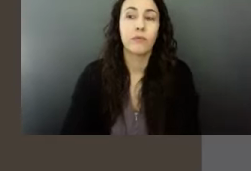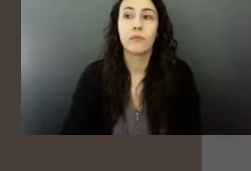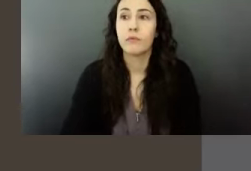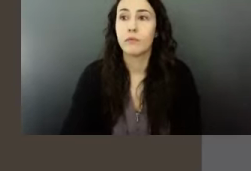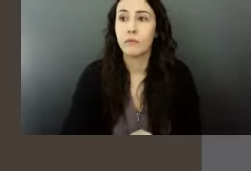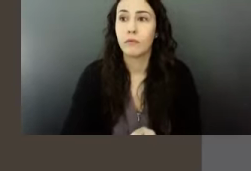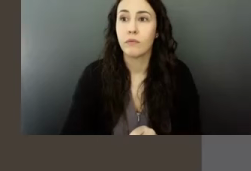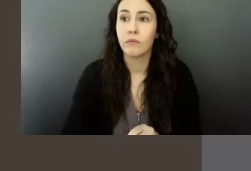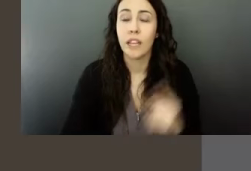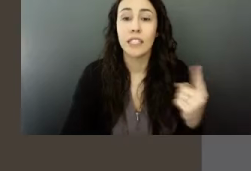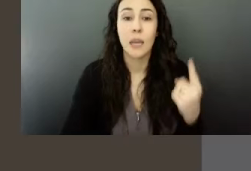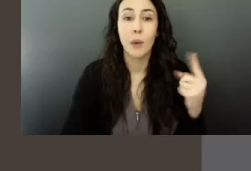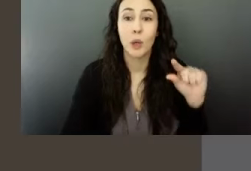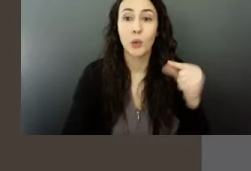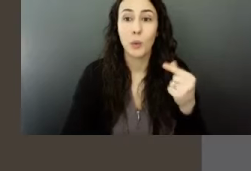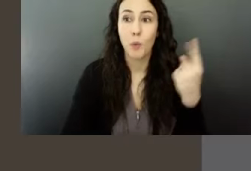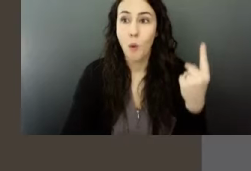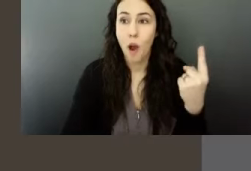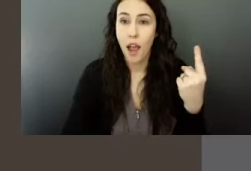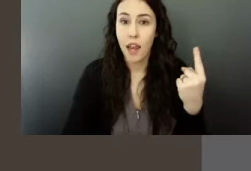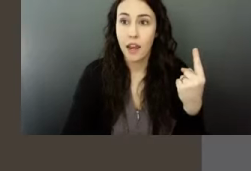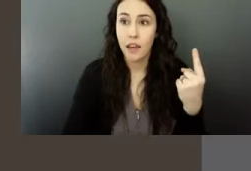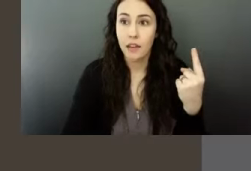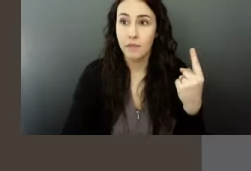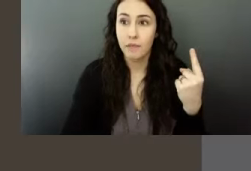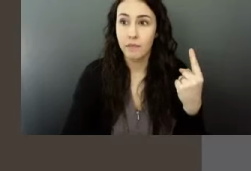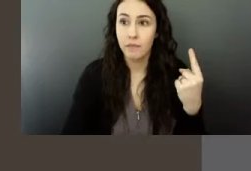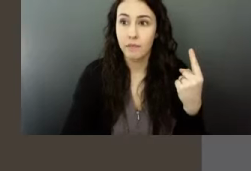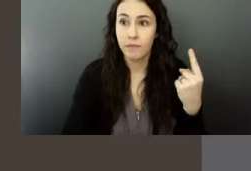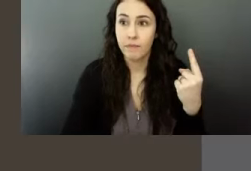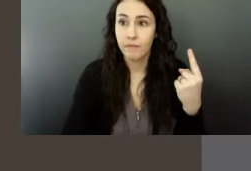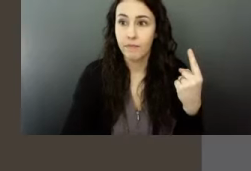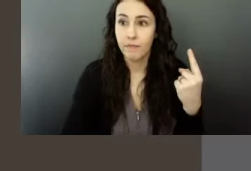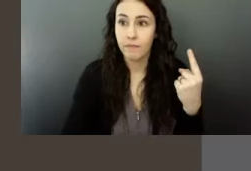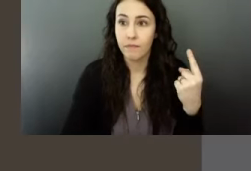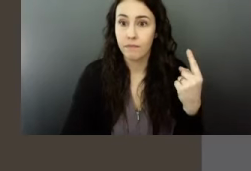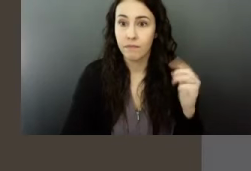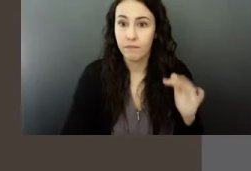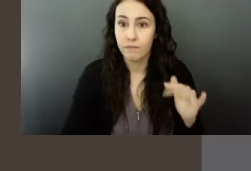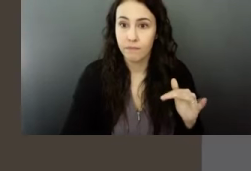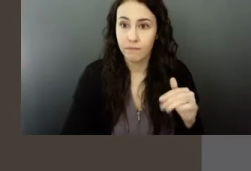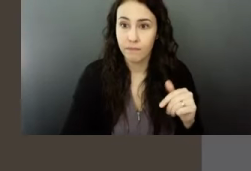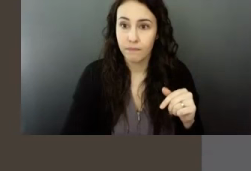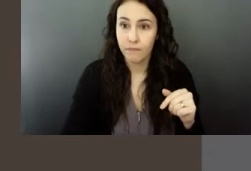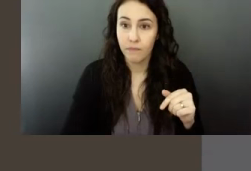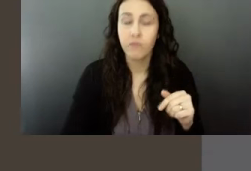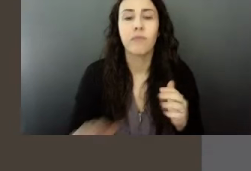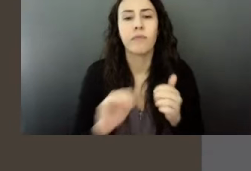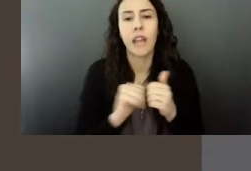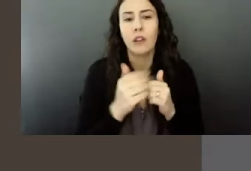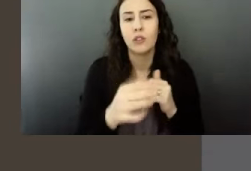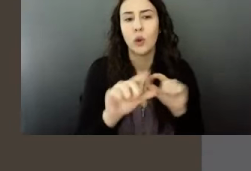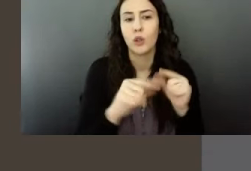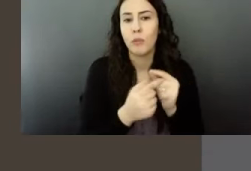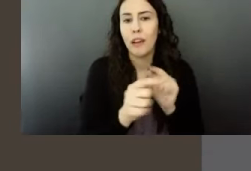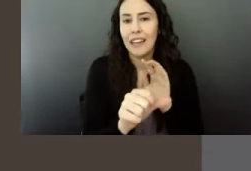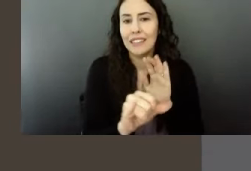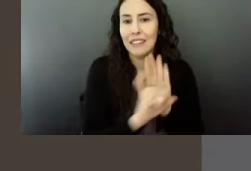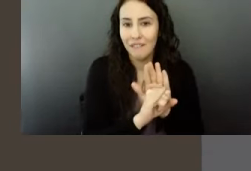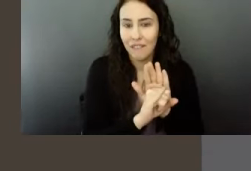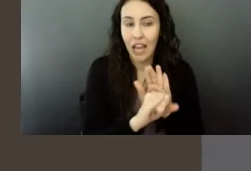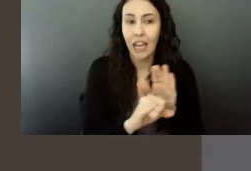group 1 mind sharing how did your group identify the inclusive and utility value of your